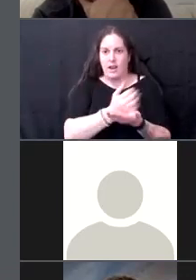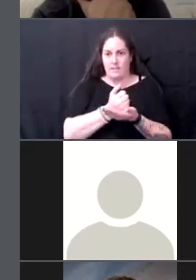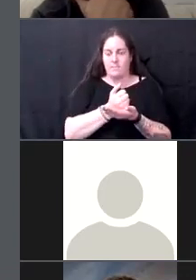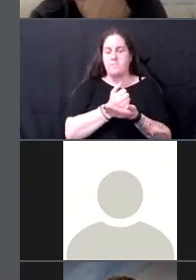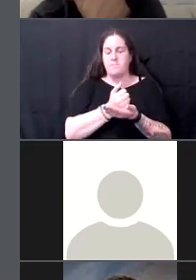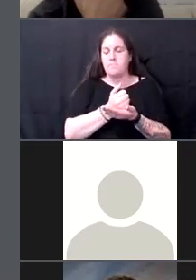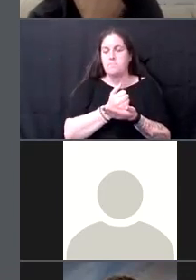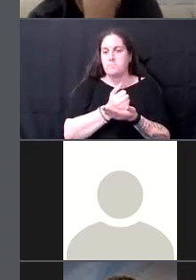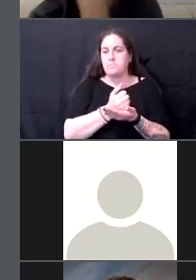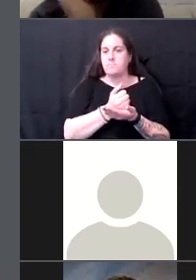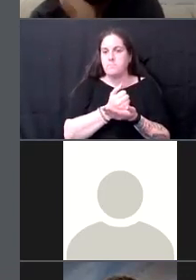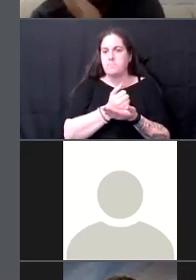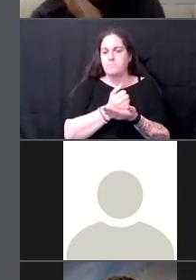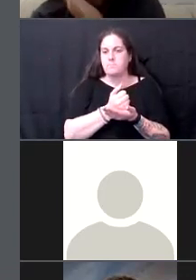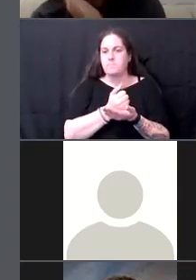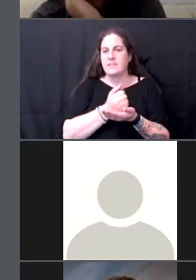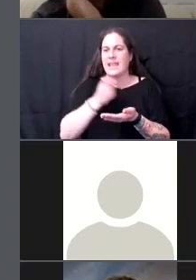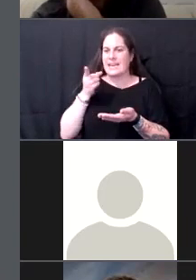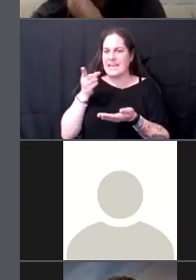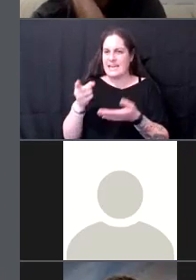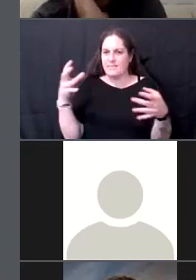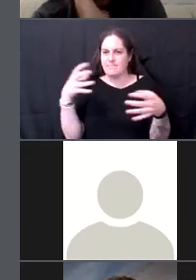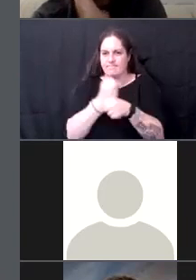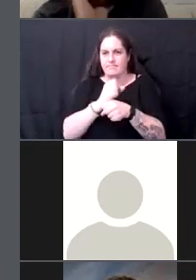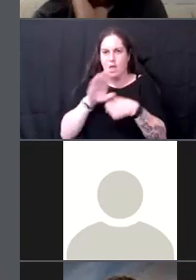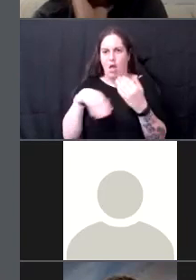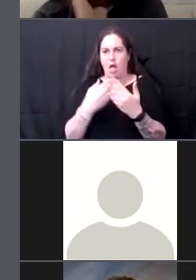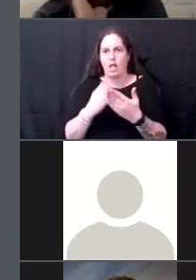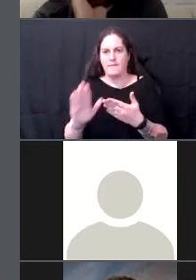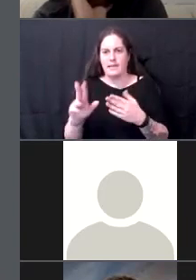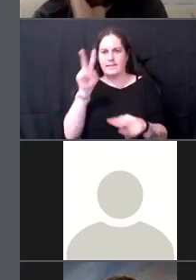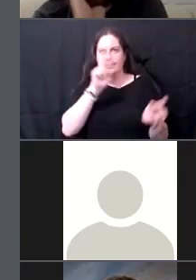synthesized his observation and